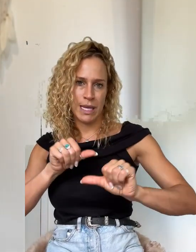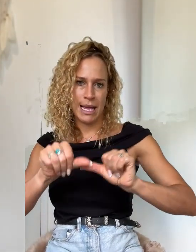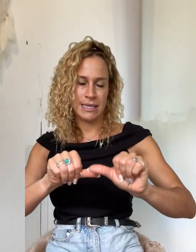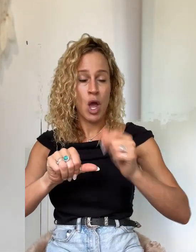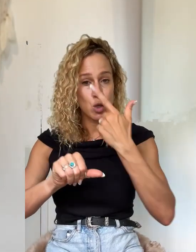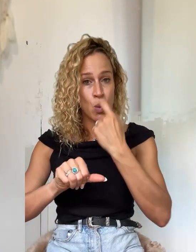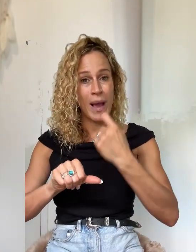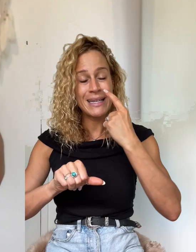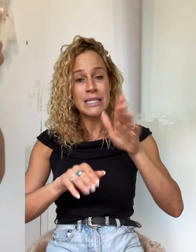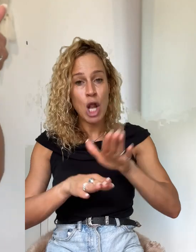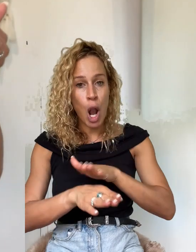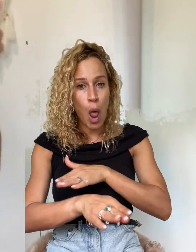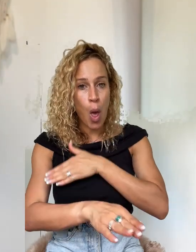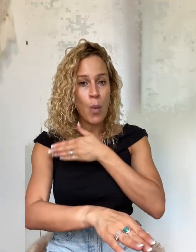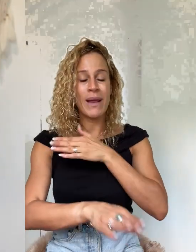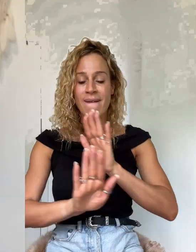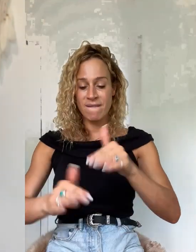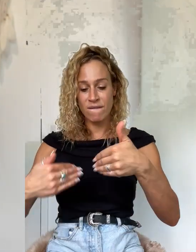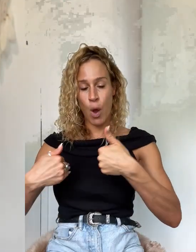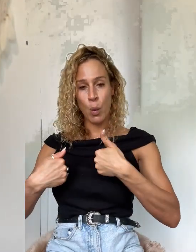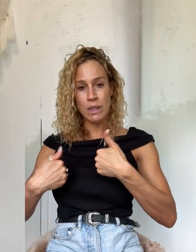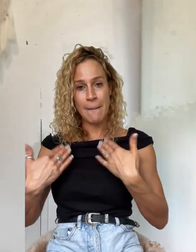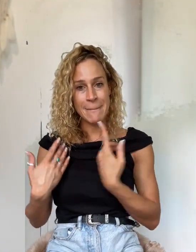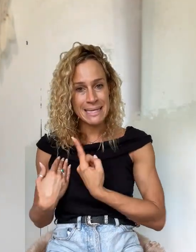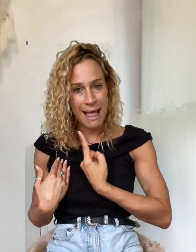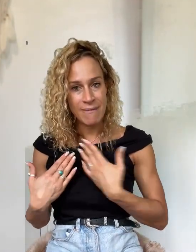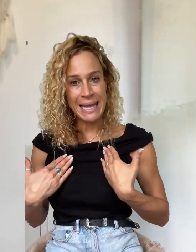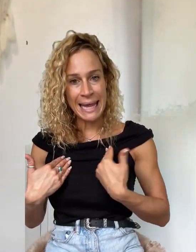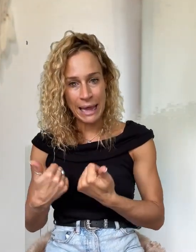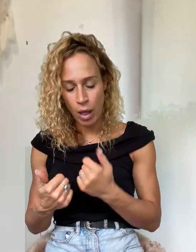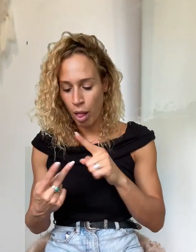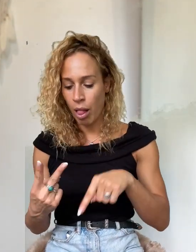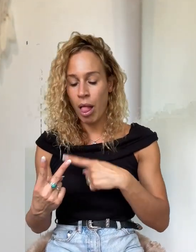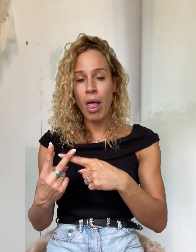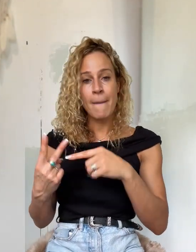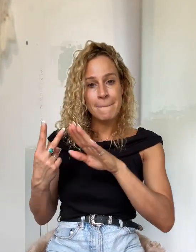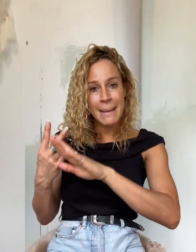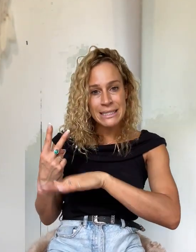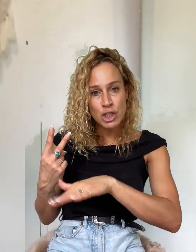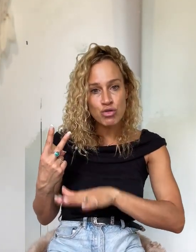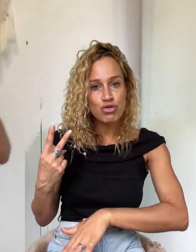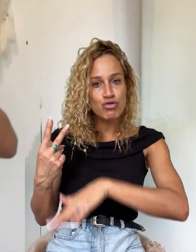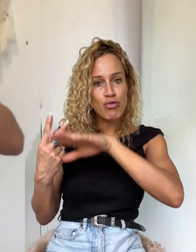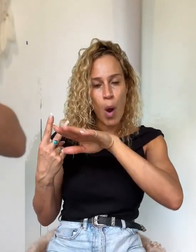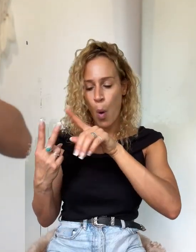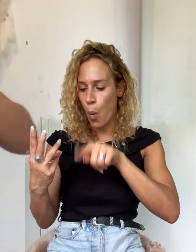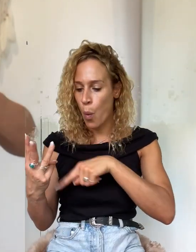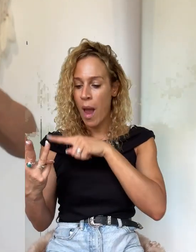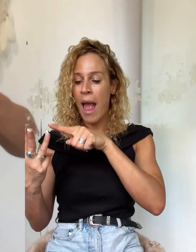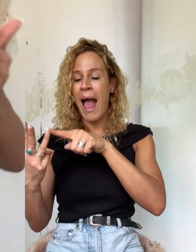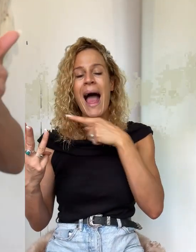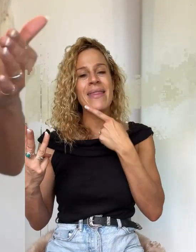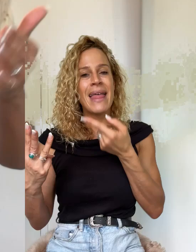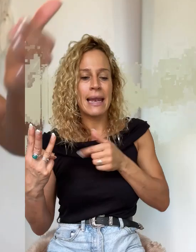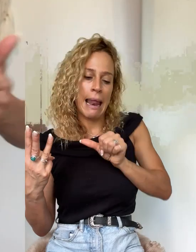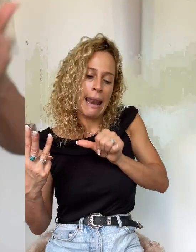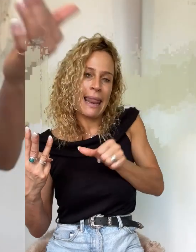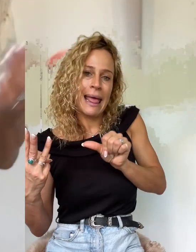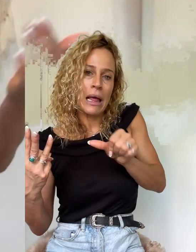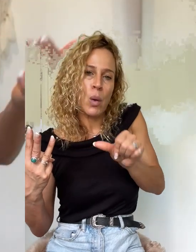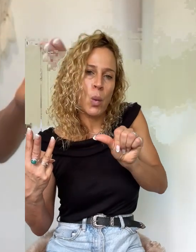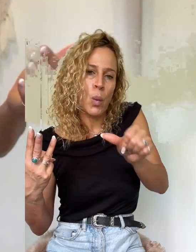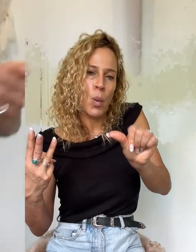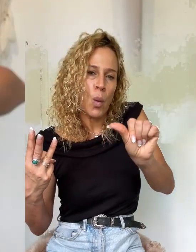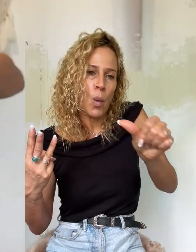in fact, focus on myself healing and my kids growing, but then also have that stepping stone